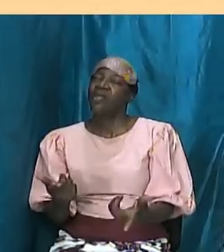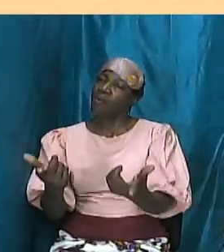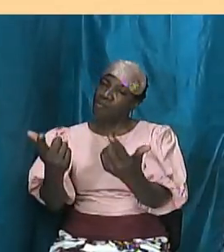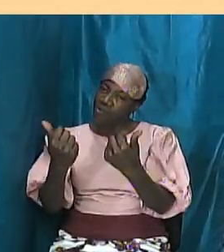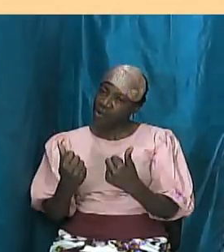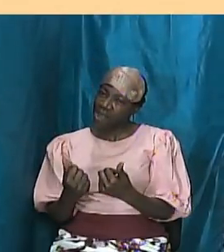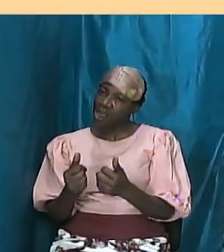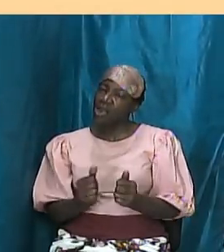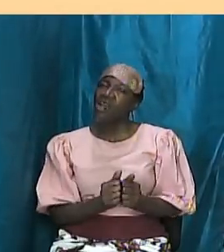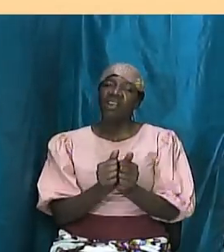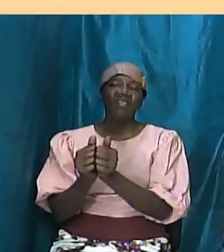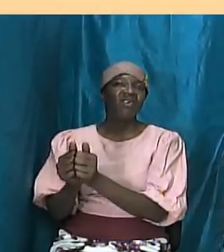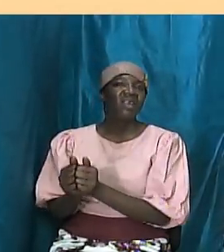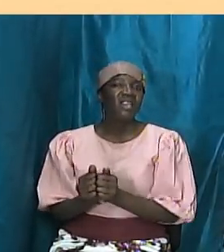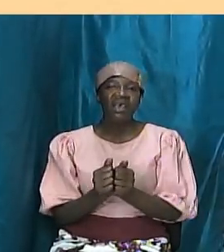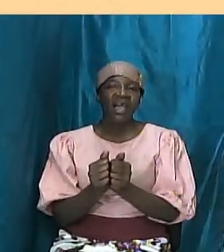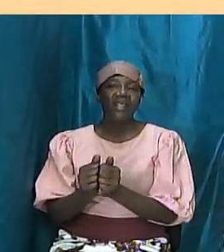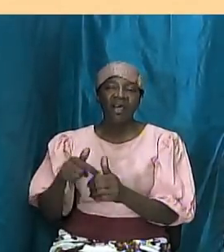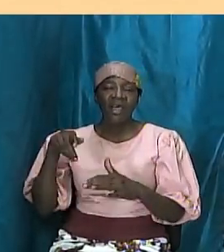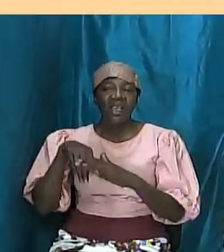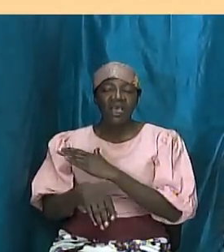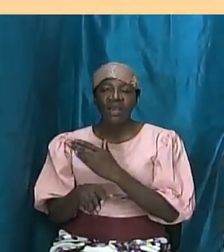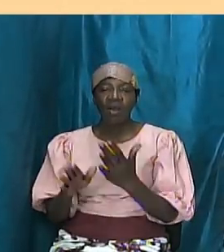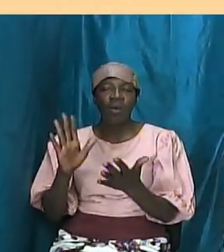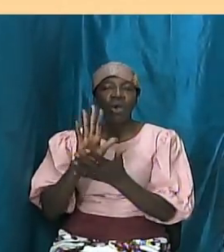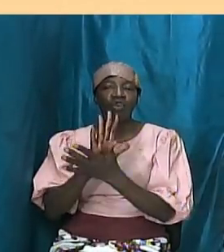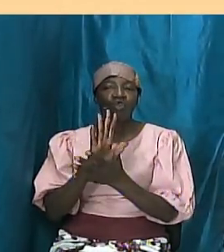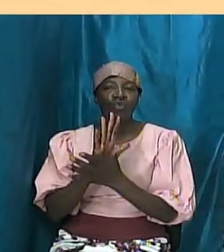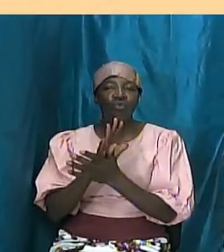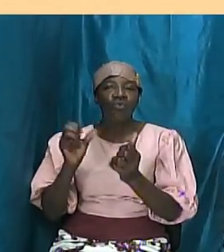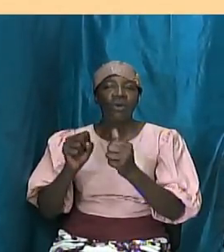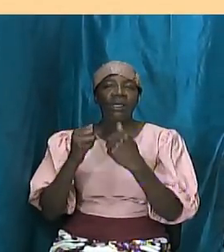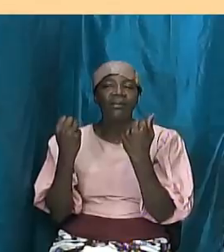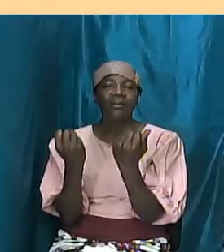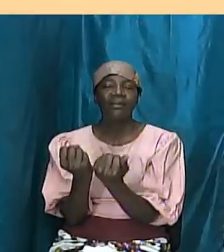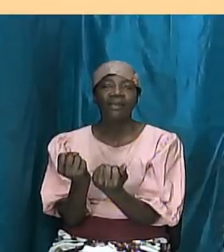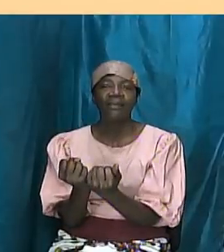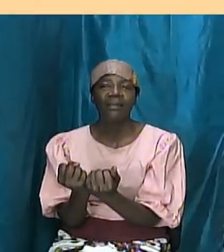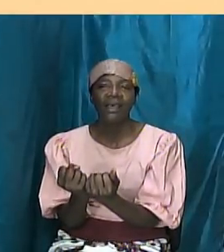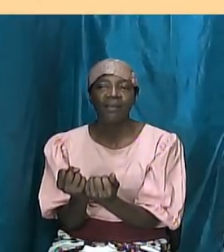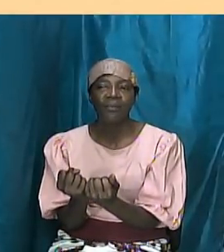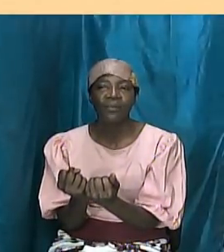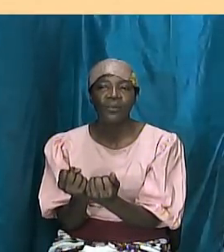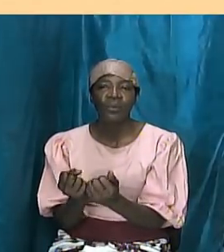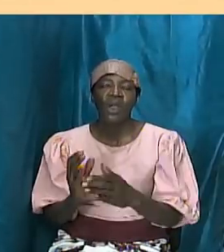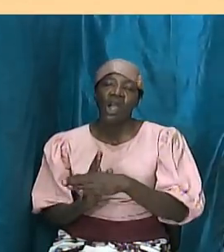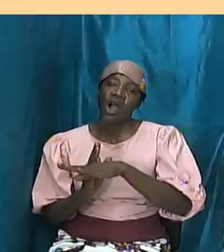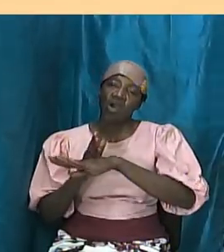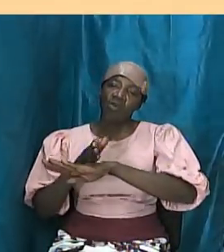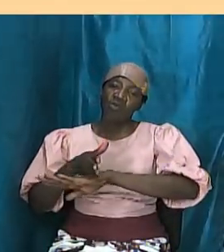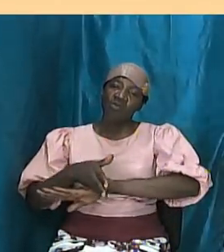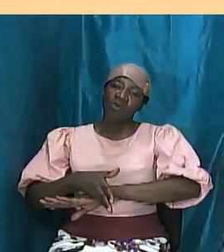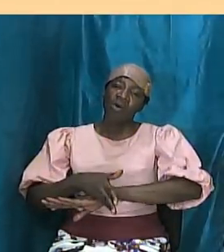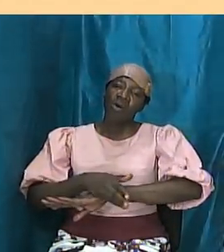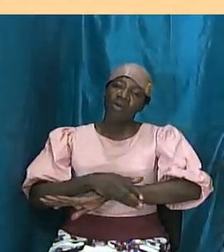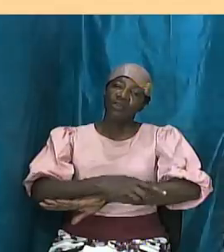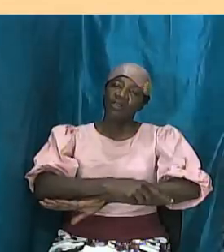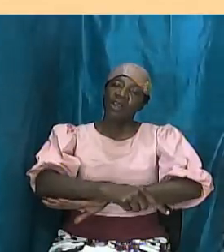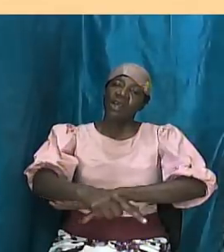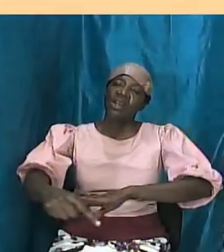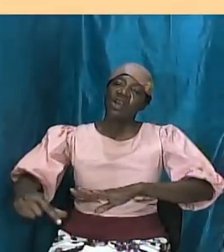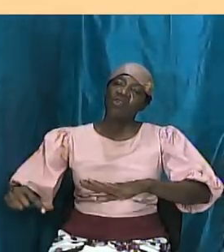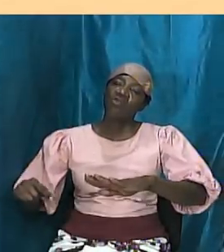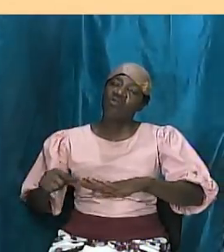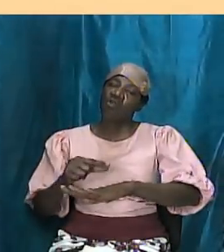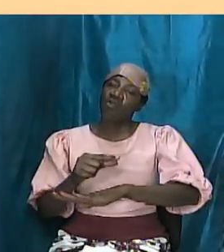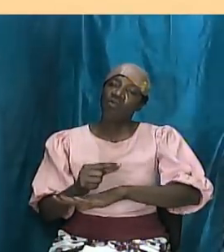incorporated, brothers and sisters, into our school systems across the globe, concepts